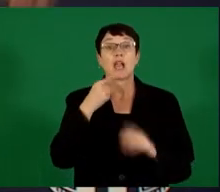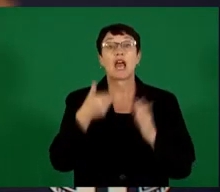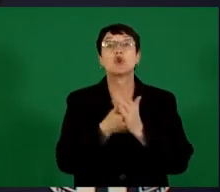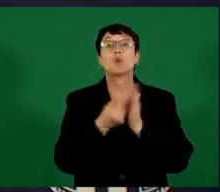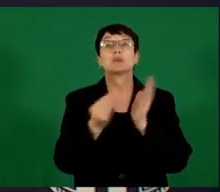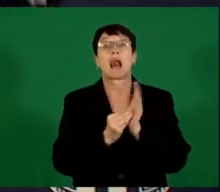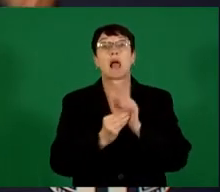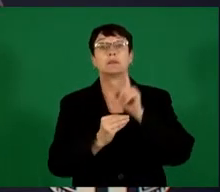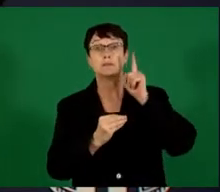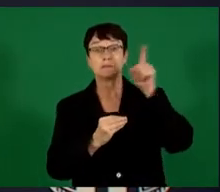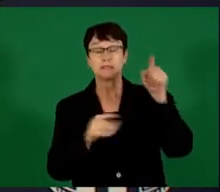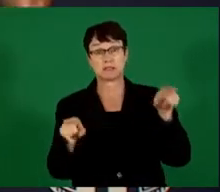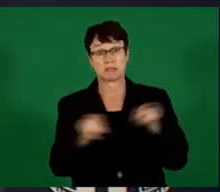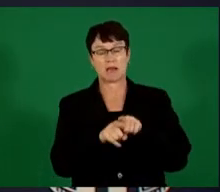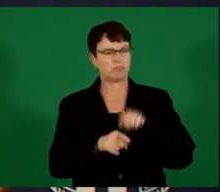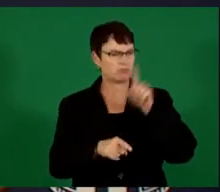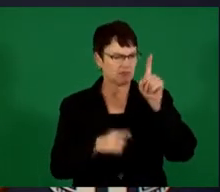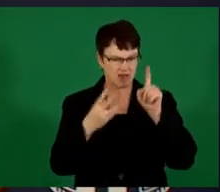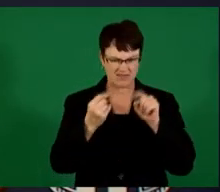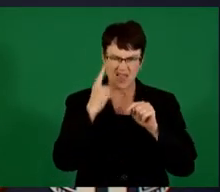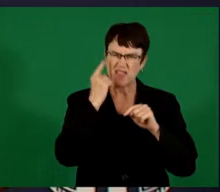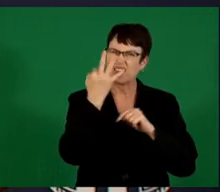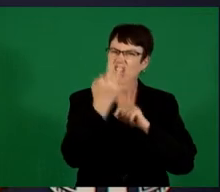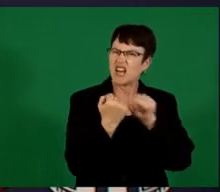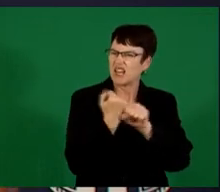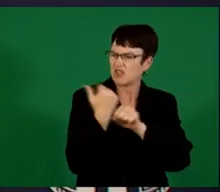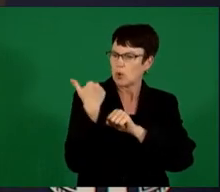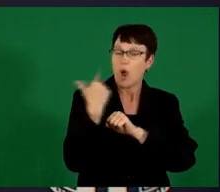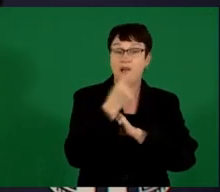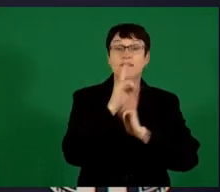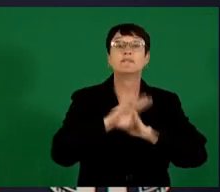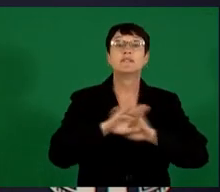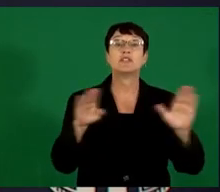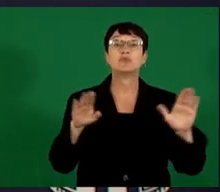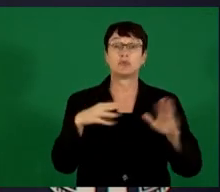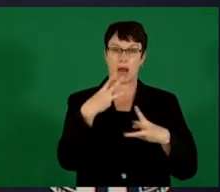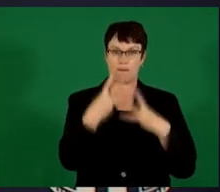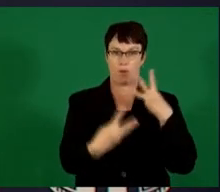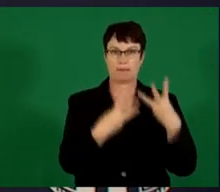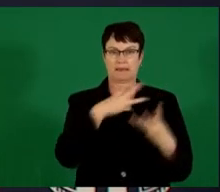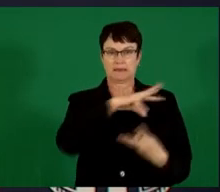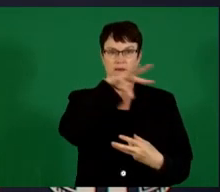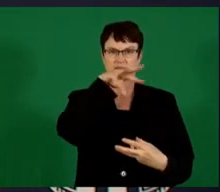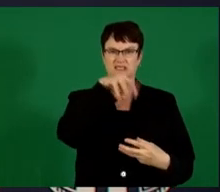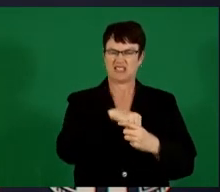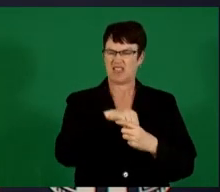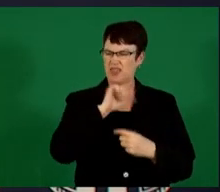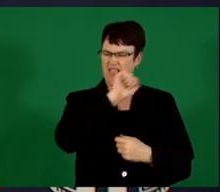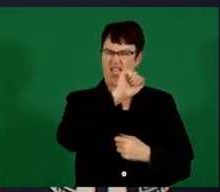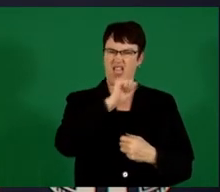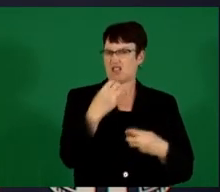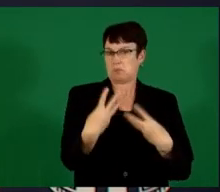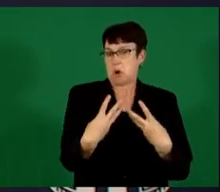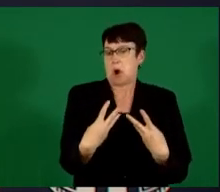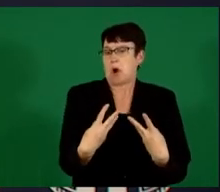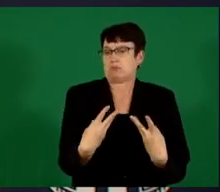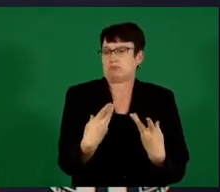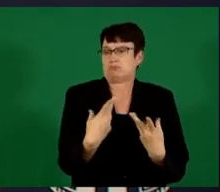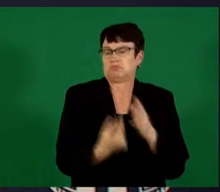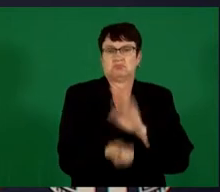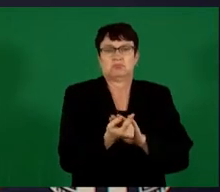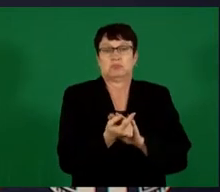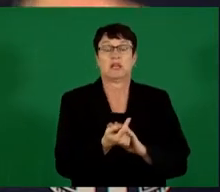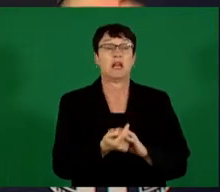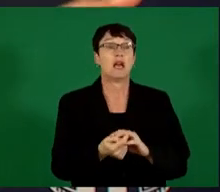too, at 3 years ago, they included employment as part of their thing. Well, they have just announced now that they